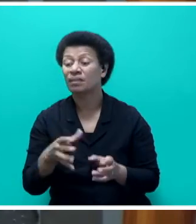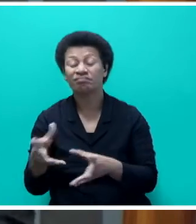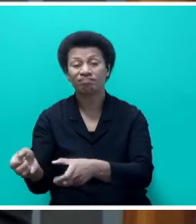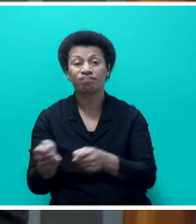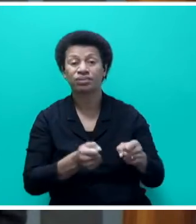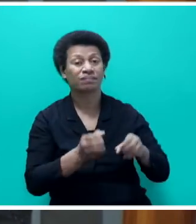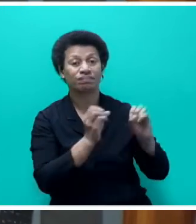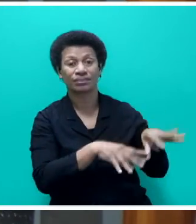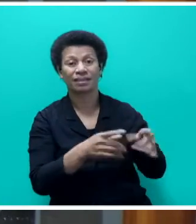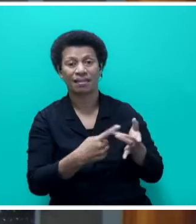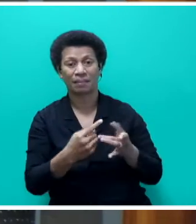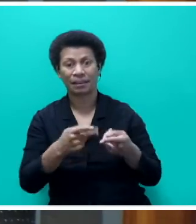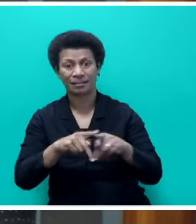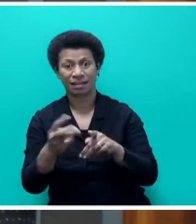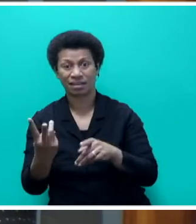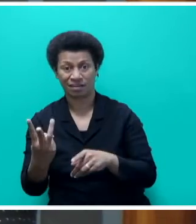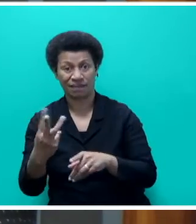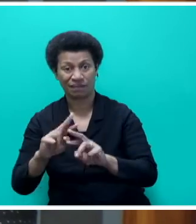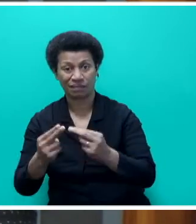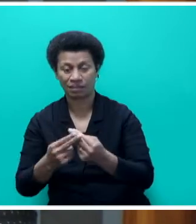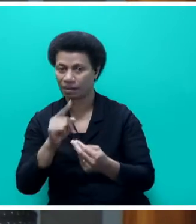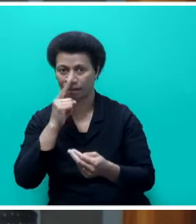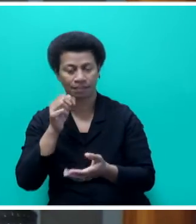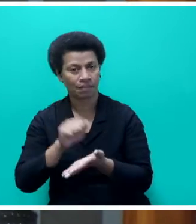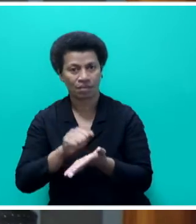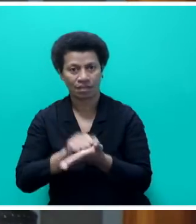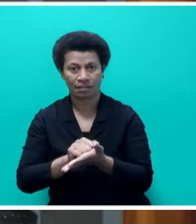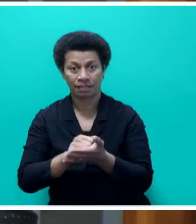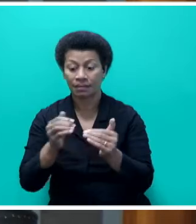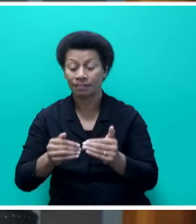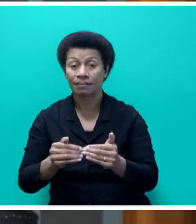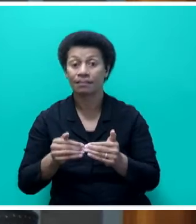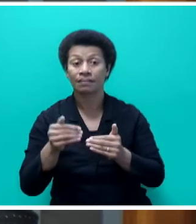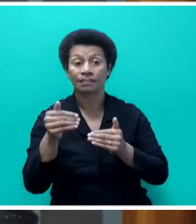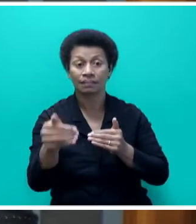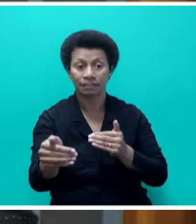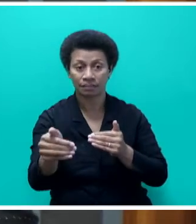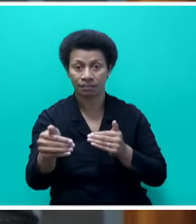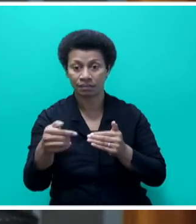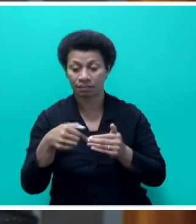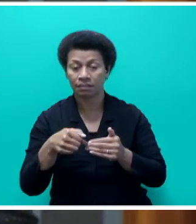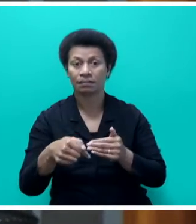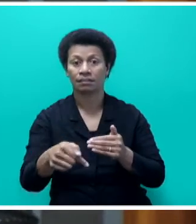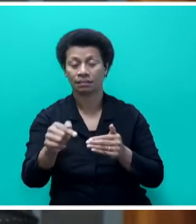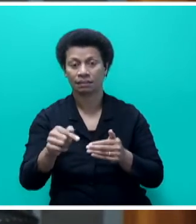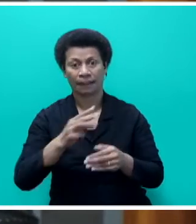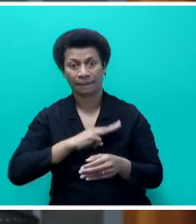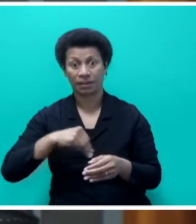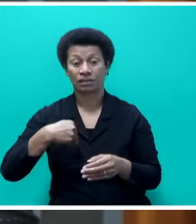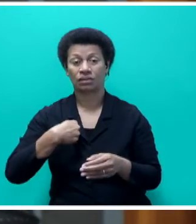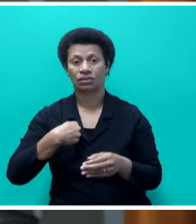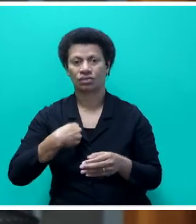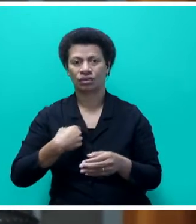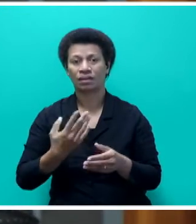put them somewhere else. No, it has to be done properly. But moving forward, Honourable Speaker, the Ministry has actually